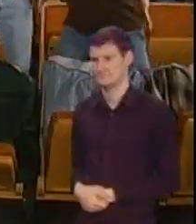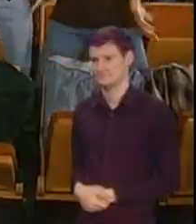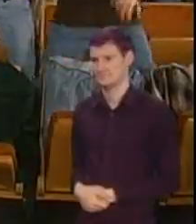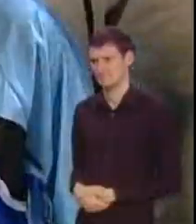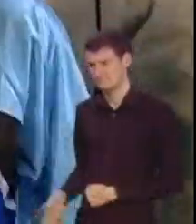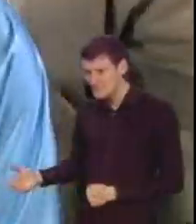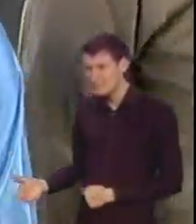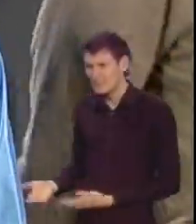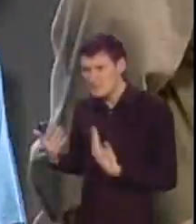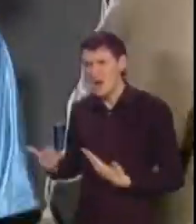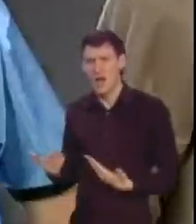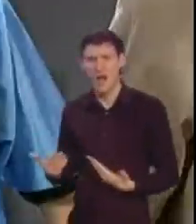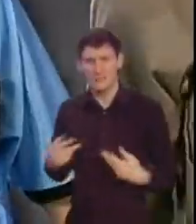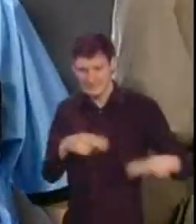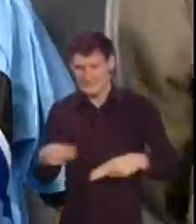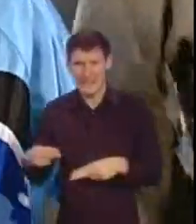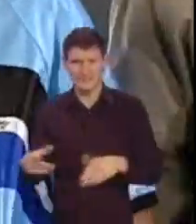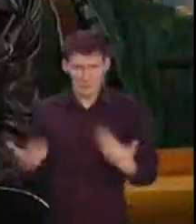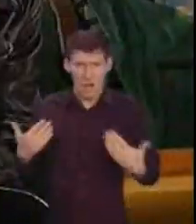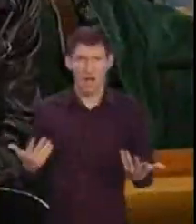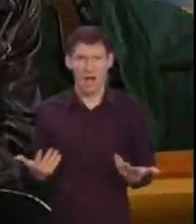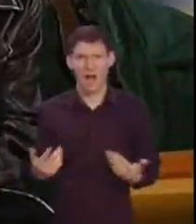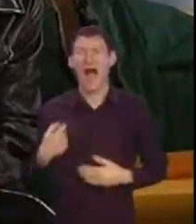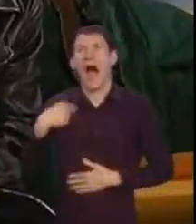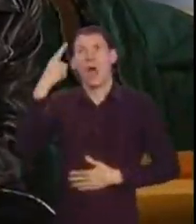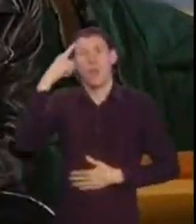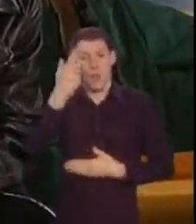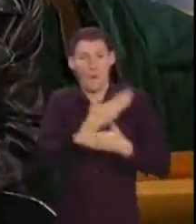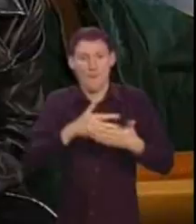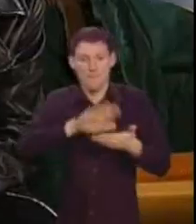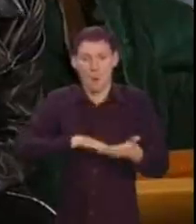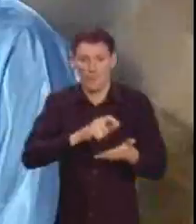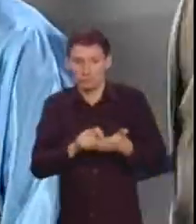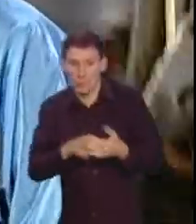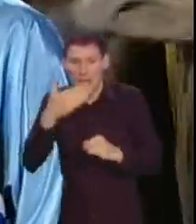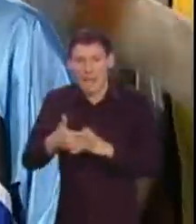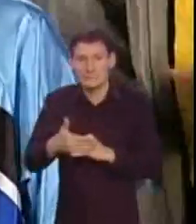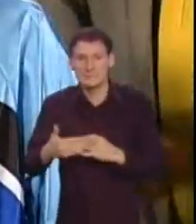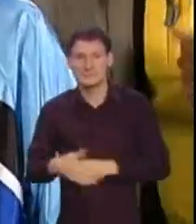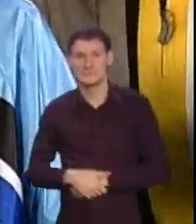Nicky, you have to move those feet. The whole row's rocking, bro. I can't. I just thought of an ending to my poem.